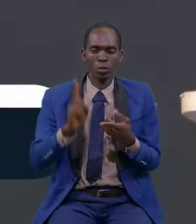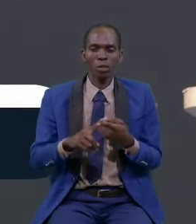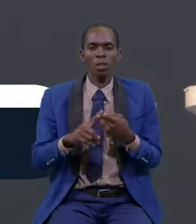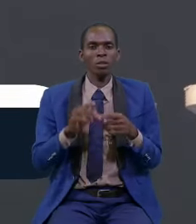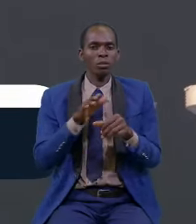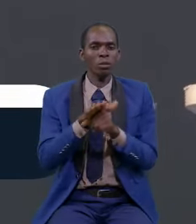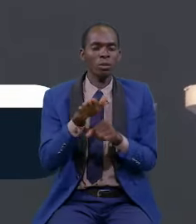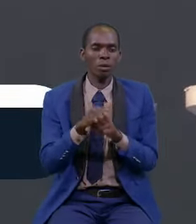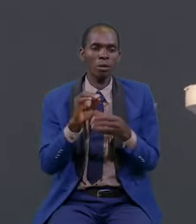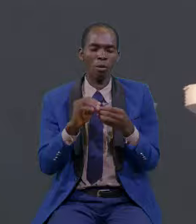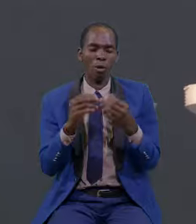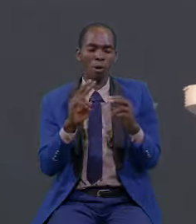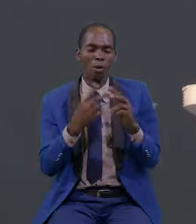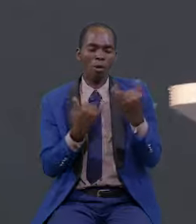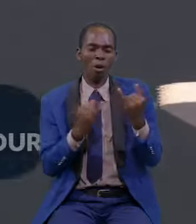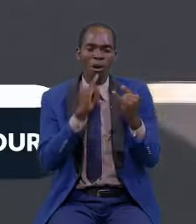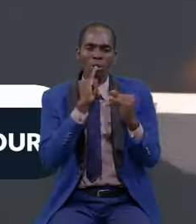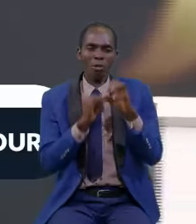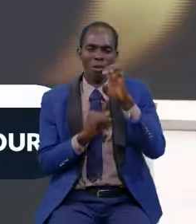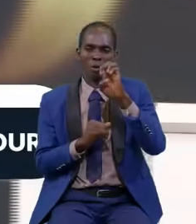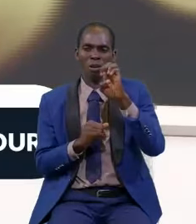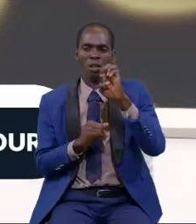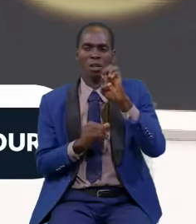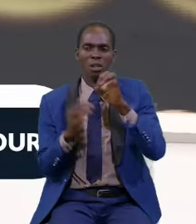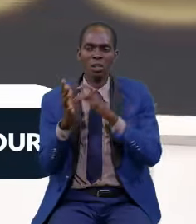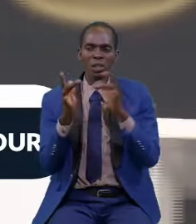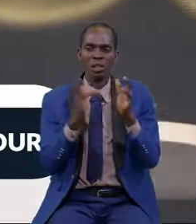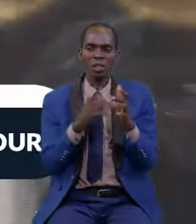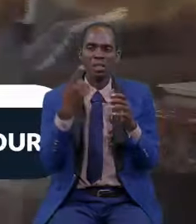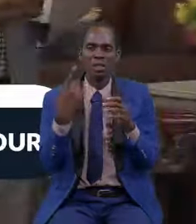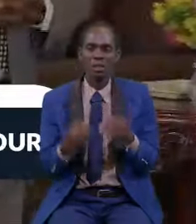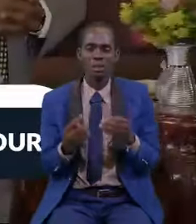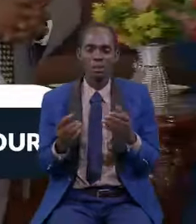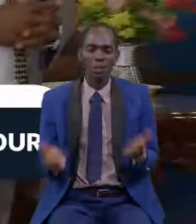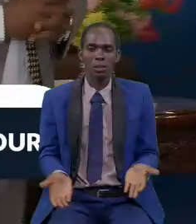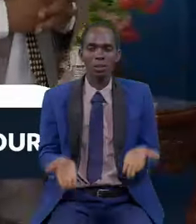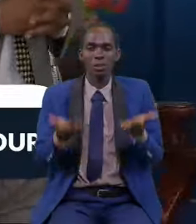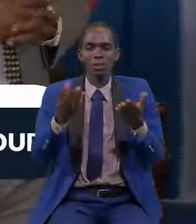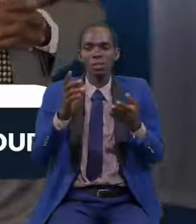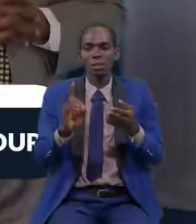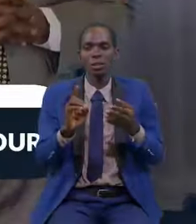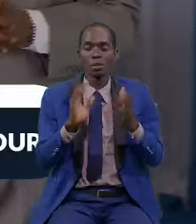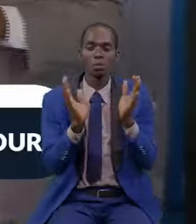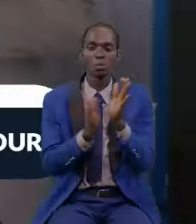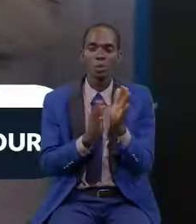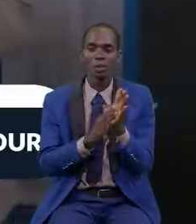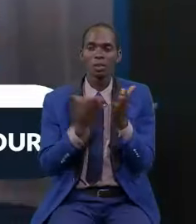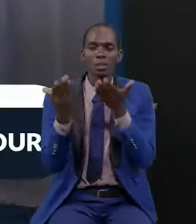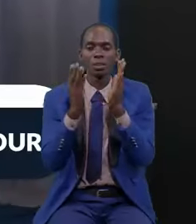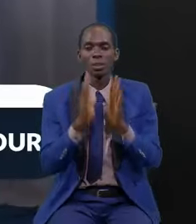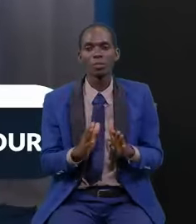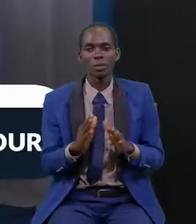two, Jesus, the exalted servant, a savior. For God